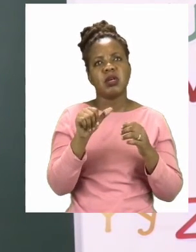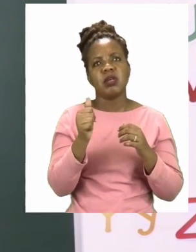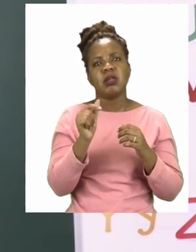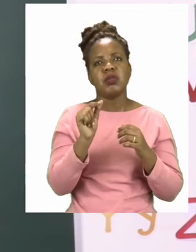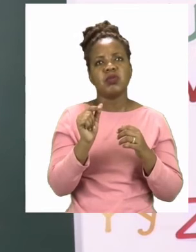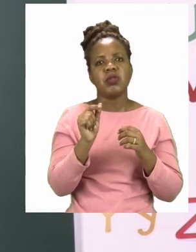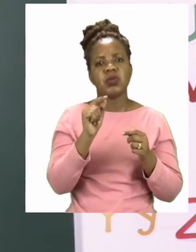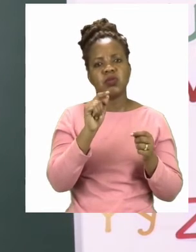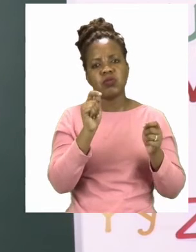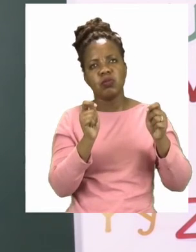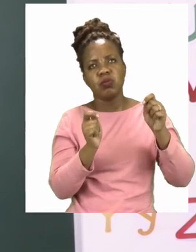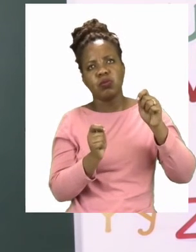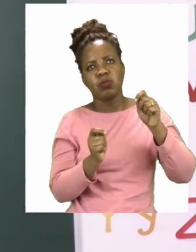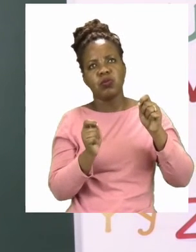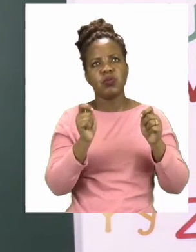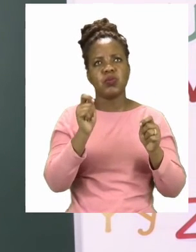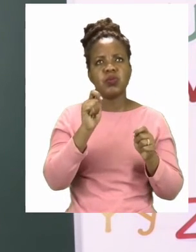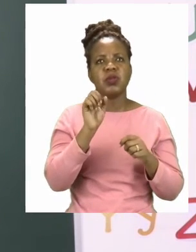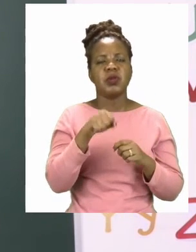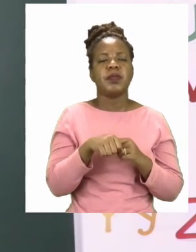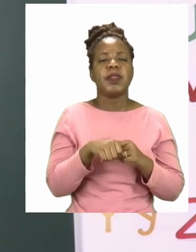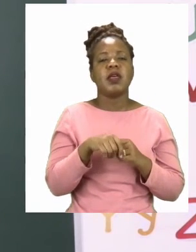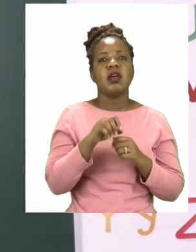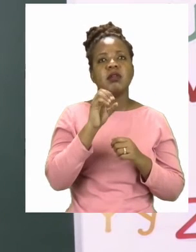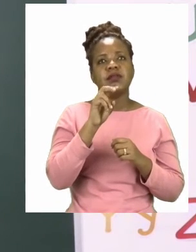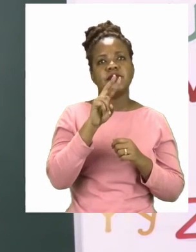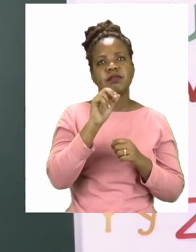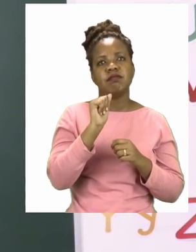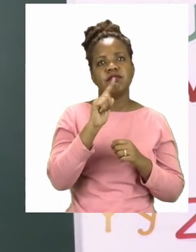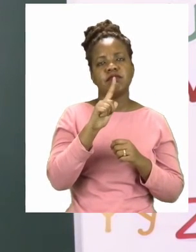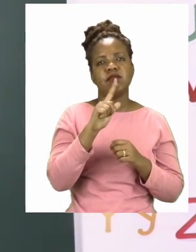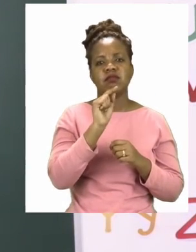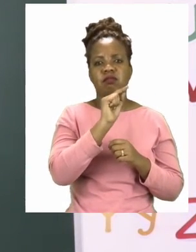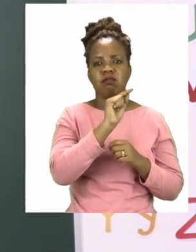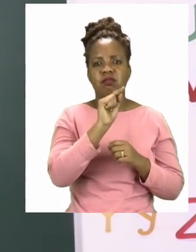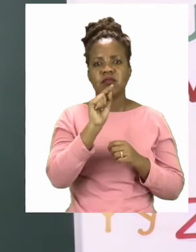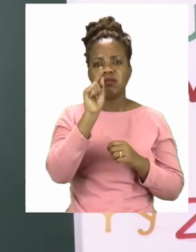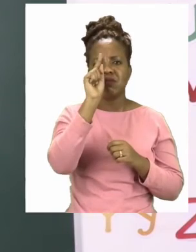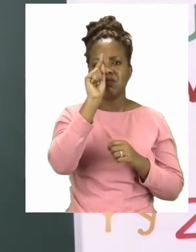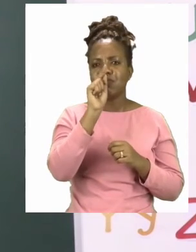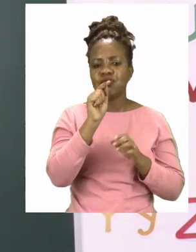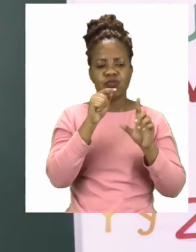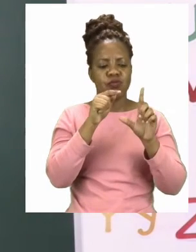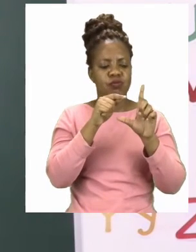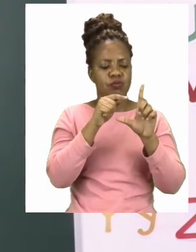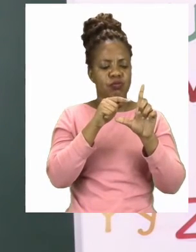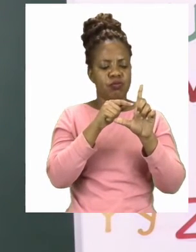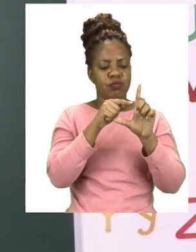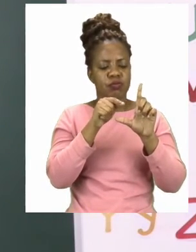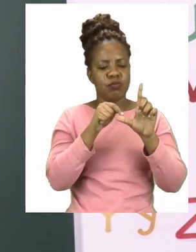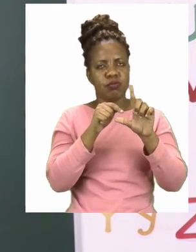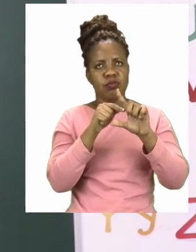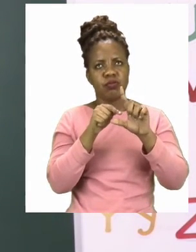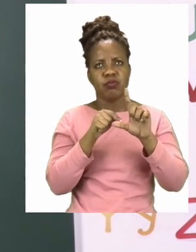An oval has no straight lines and no angles. Then the last one that we